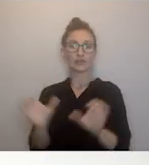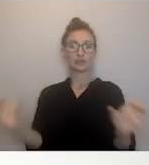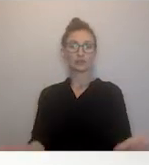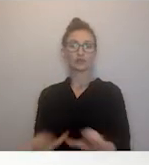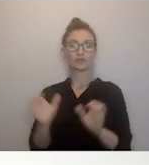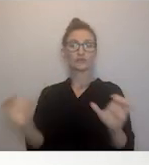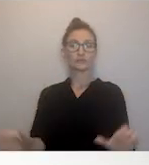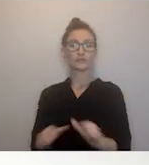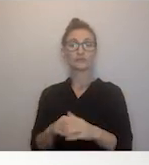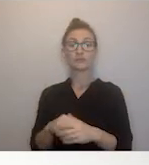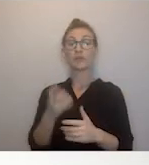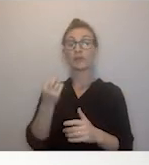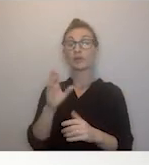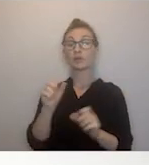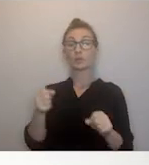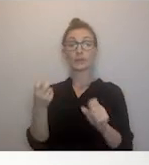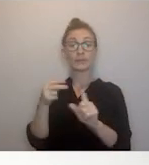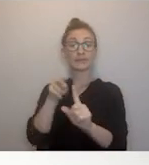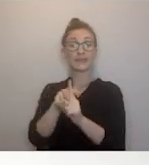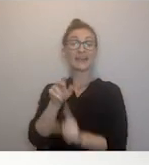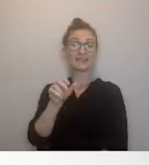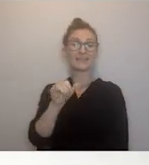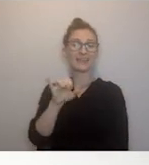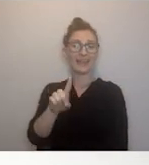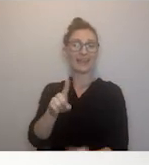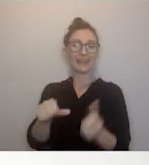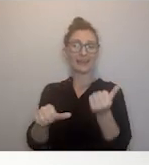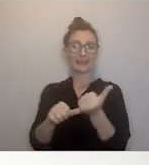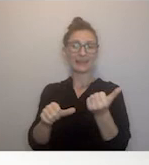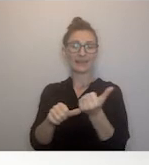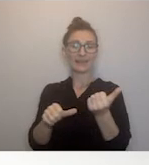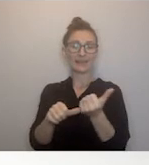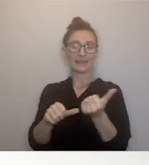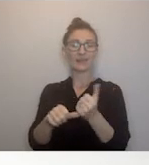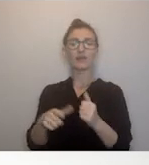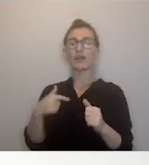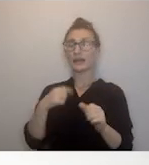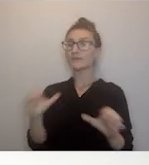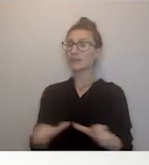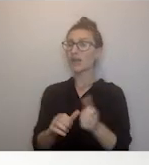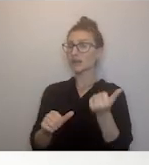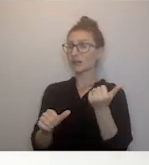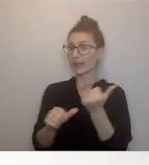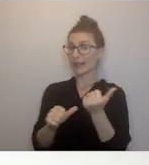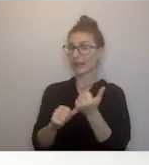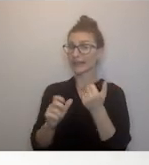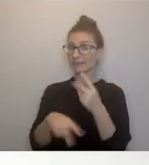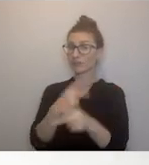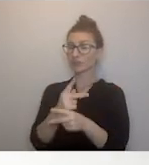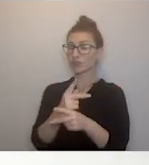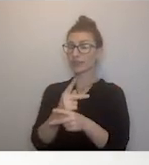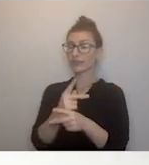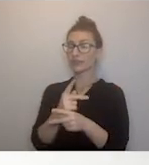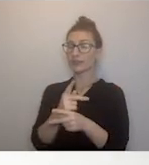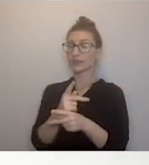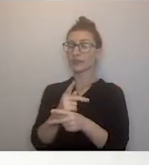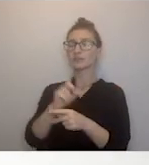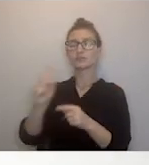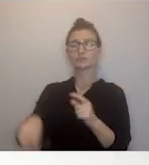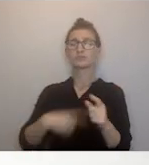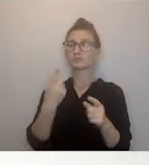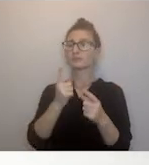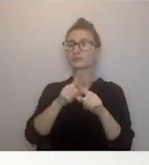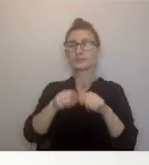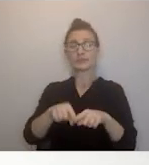ribbons or those small scarves, or students can be assigned an aid to help fully participate. I have done the aid version of